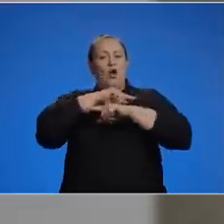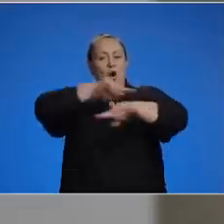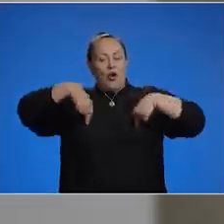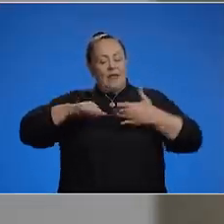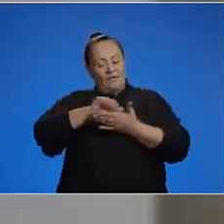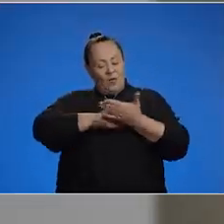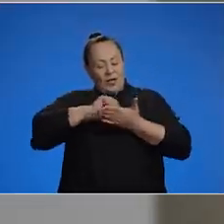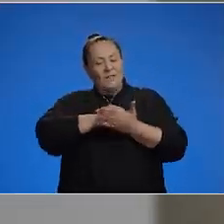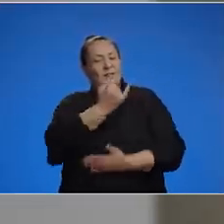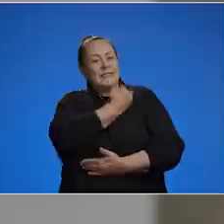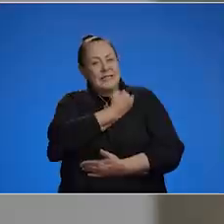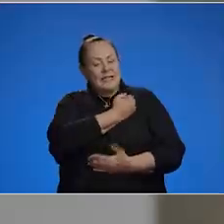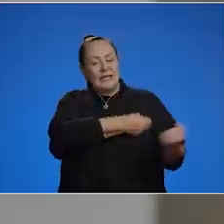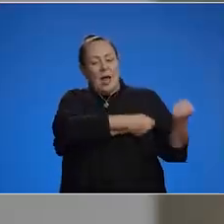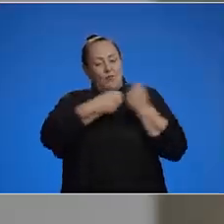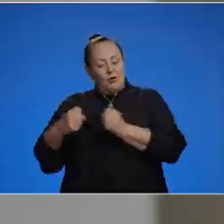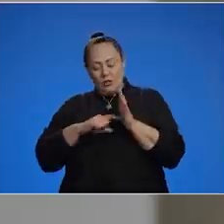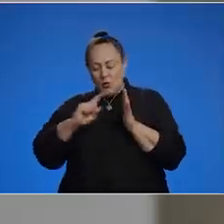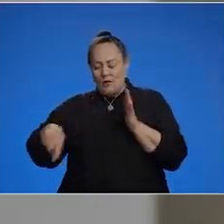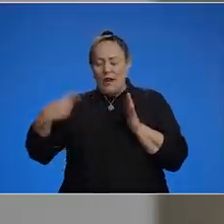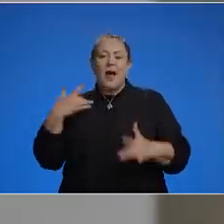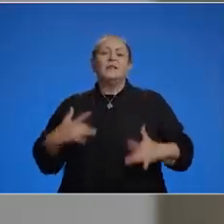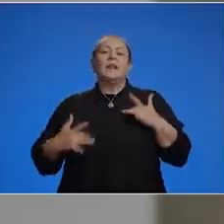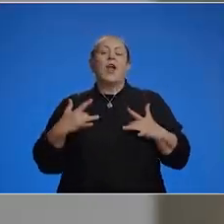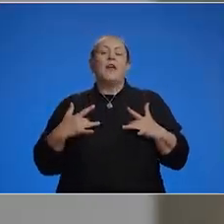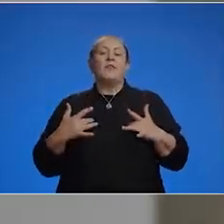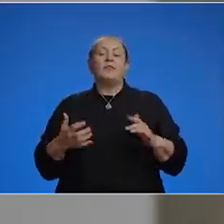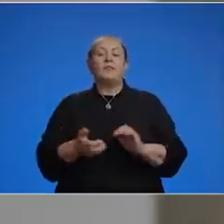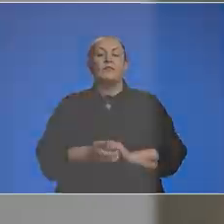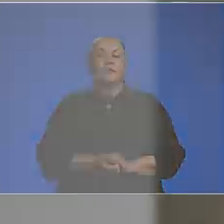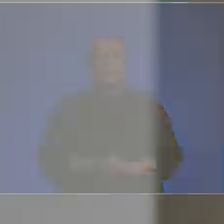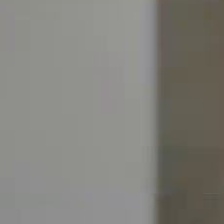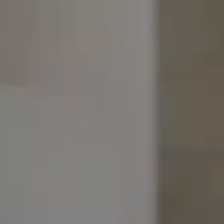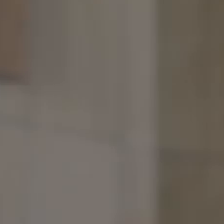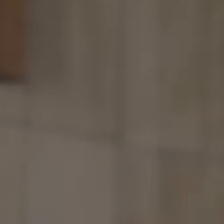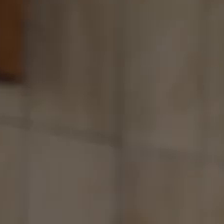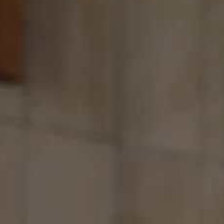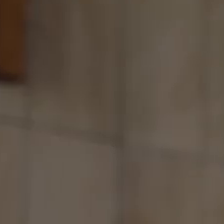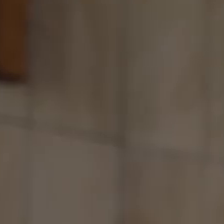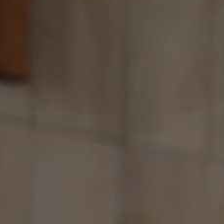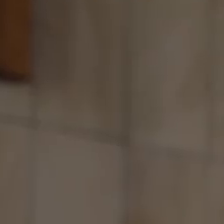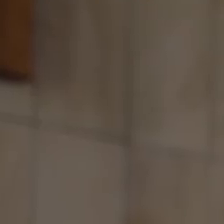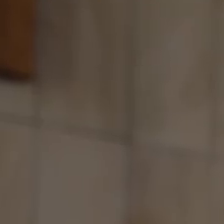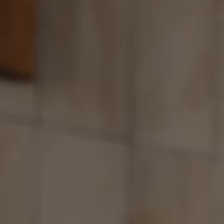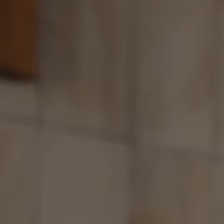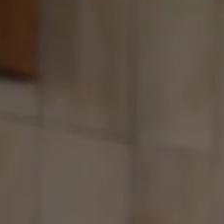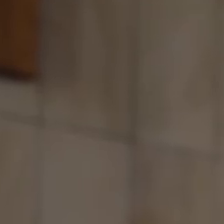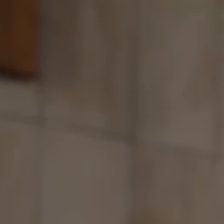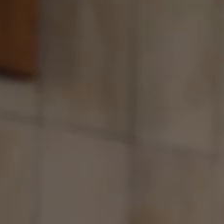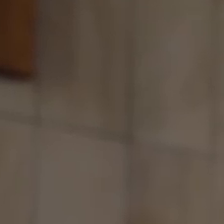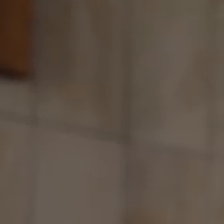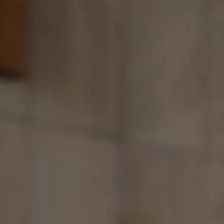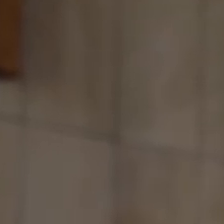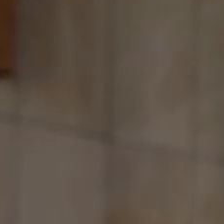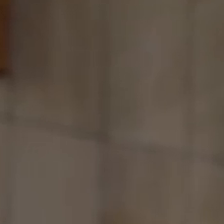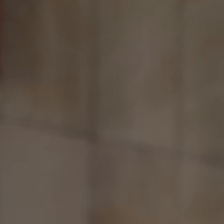sins, and bring us into everlasting life. Amen. And we pray, glory to God in the highest,